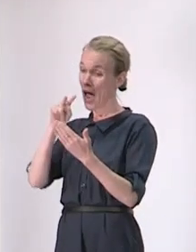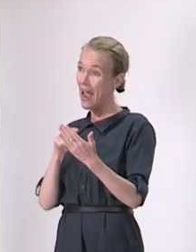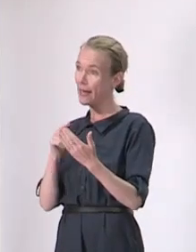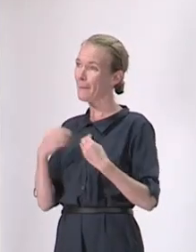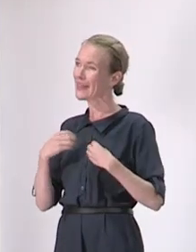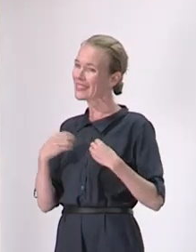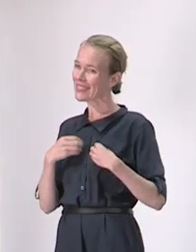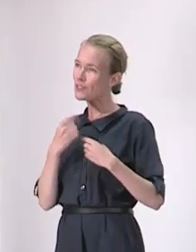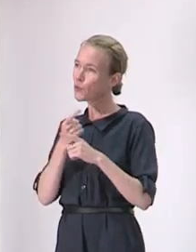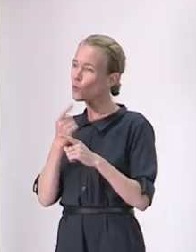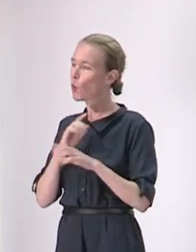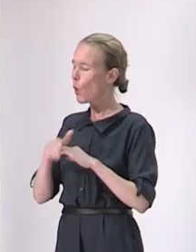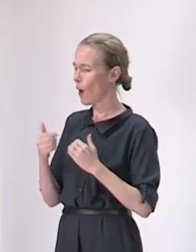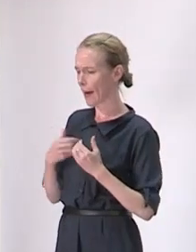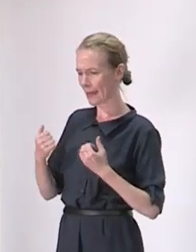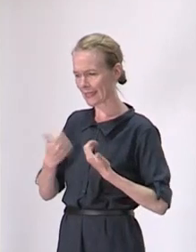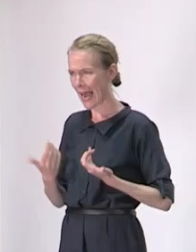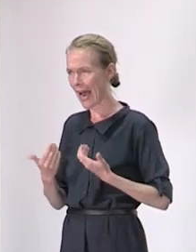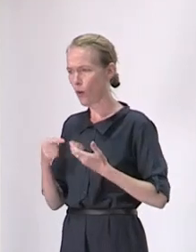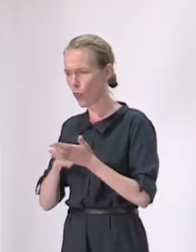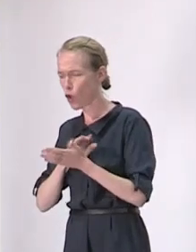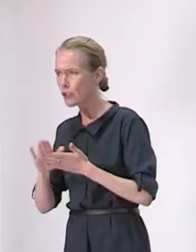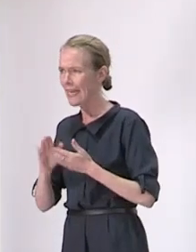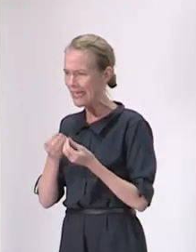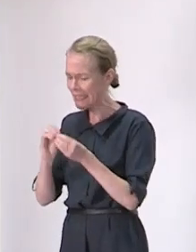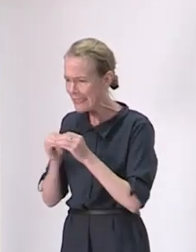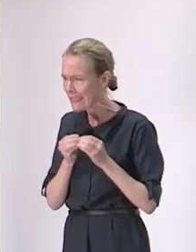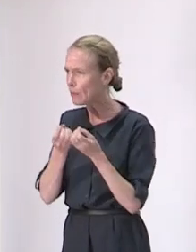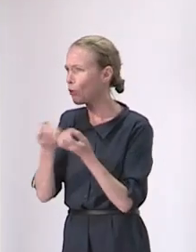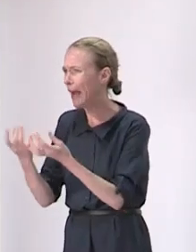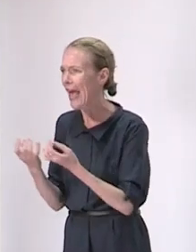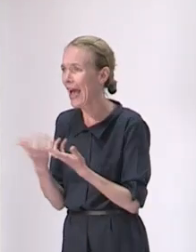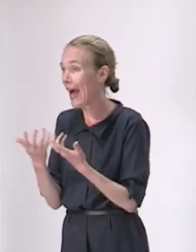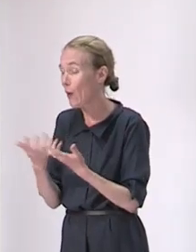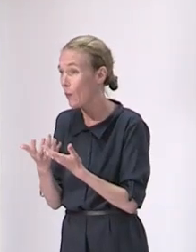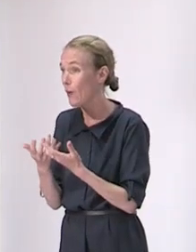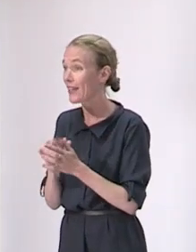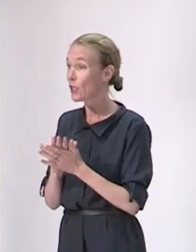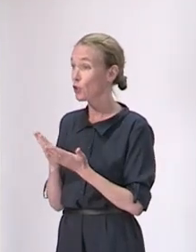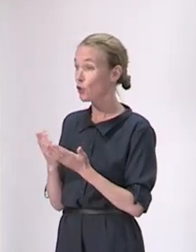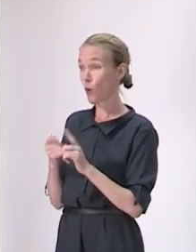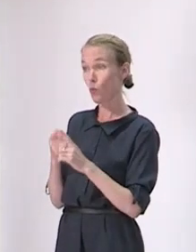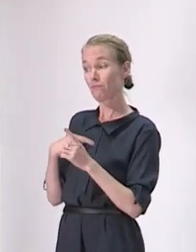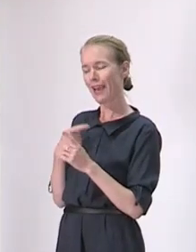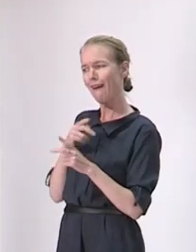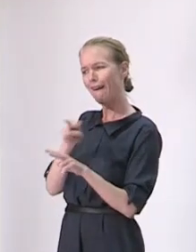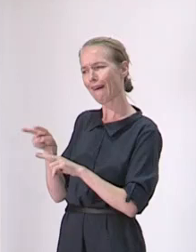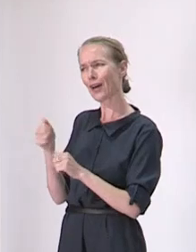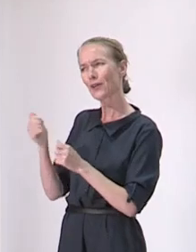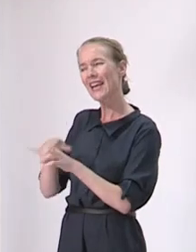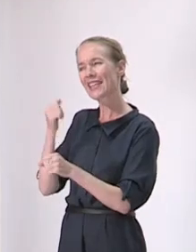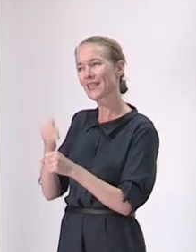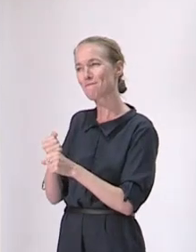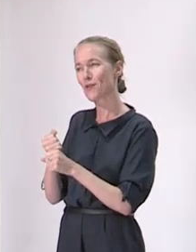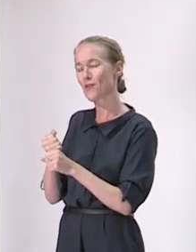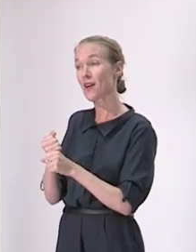seen basically with Kiwi businesses and Kiwis just getting on with it. Cadrona Ski Field, for an example, is getting ready for skiers to hit the